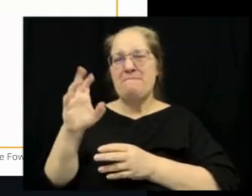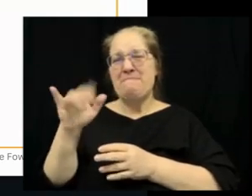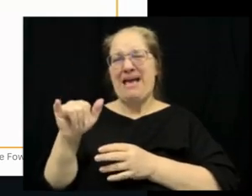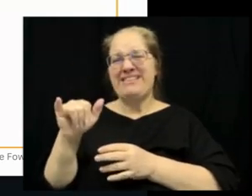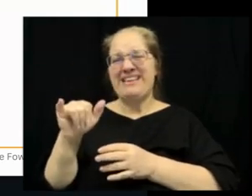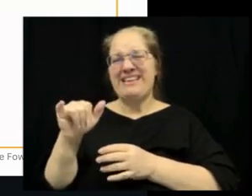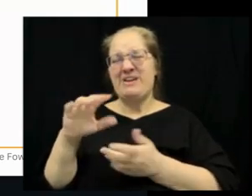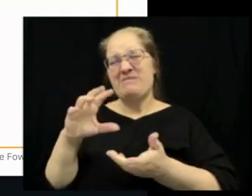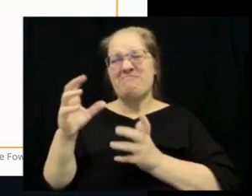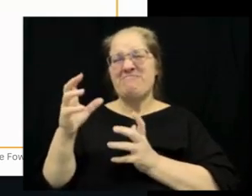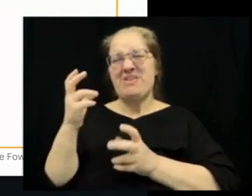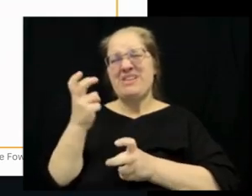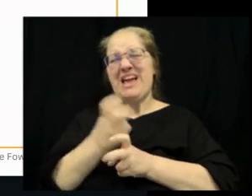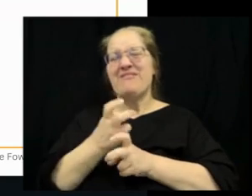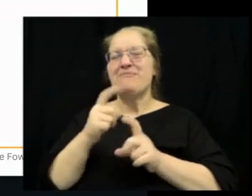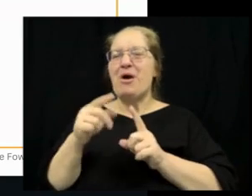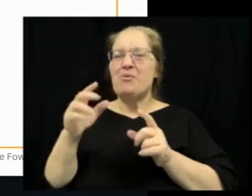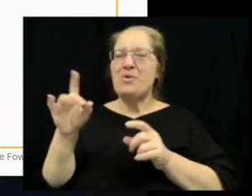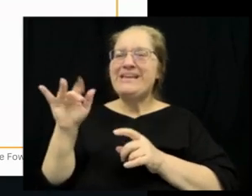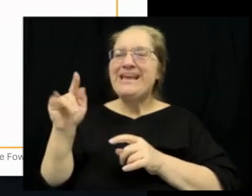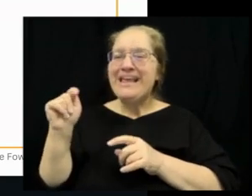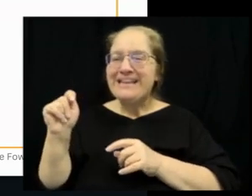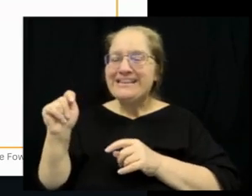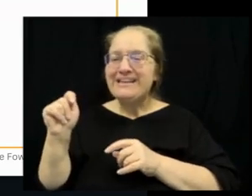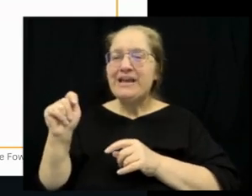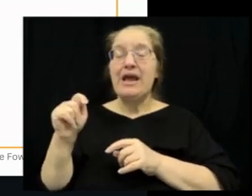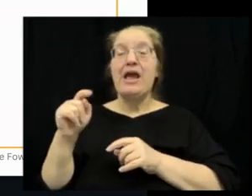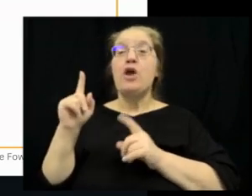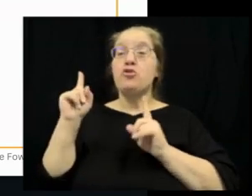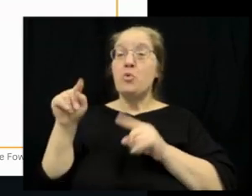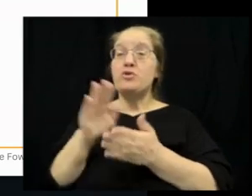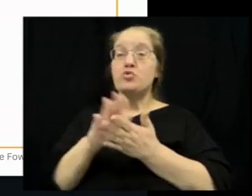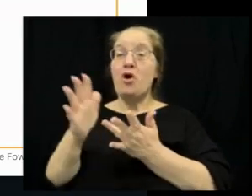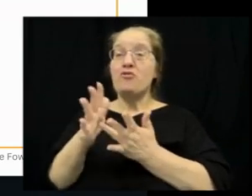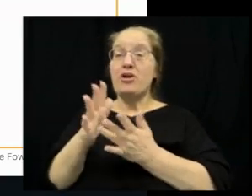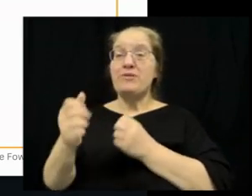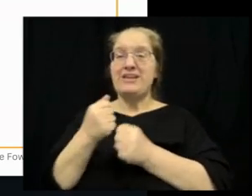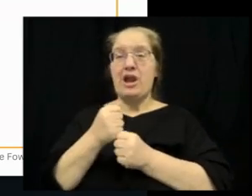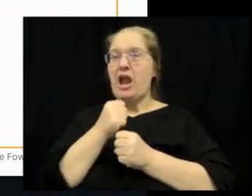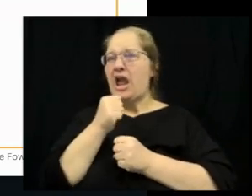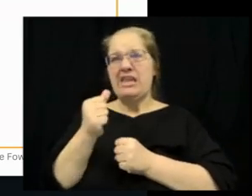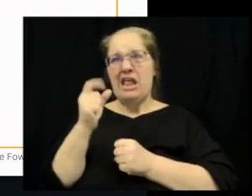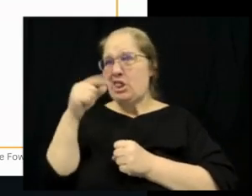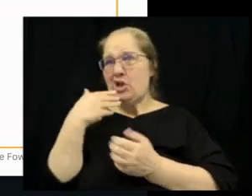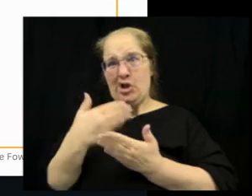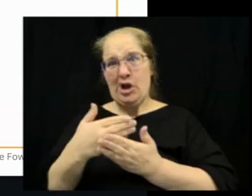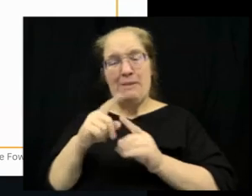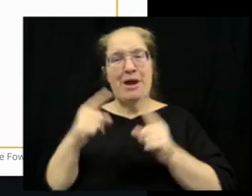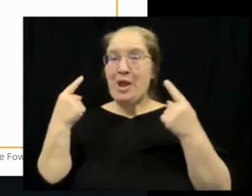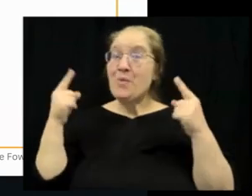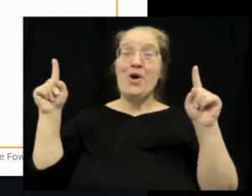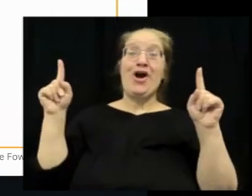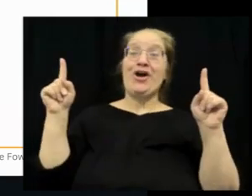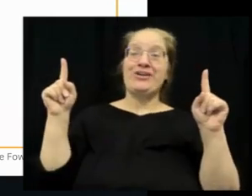Yeah, she got to school freshman year. I mean, it wasn't pretty, but we did it. And it's that celebrating those small wins together too, which I